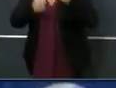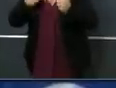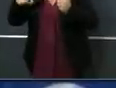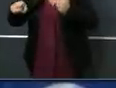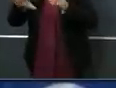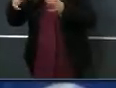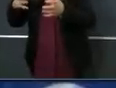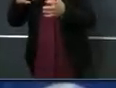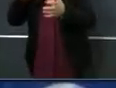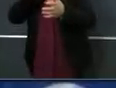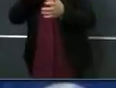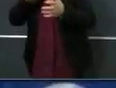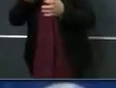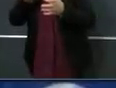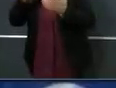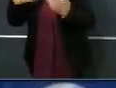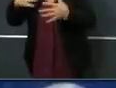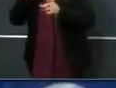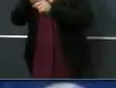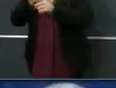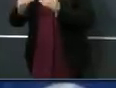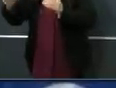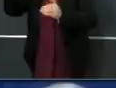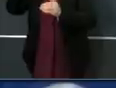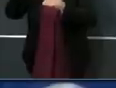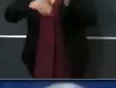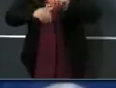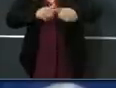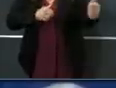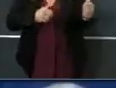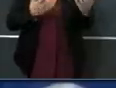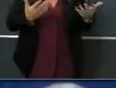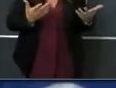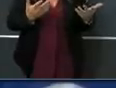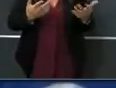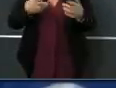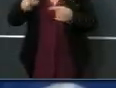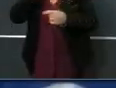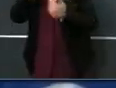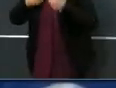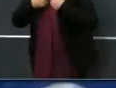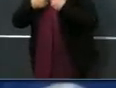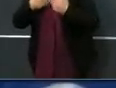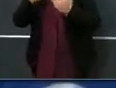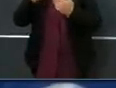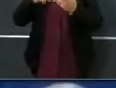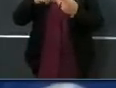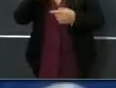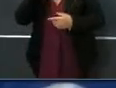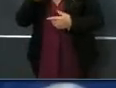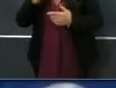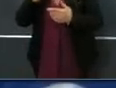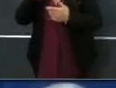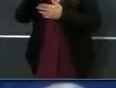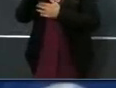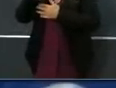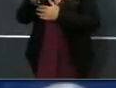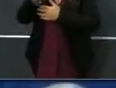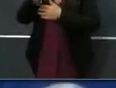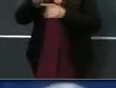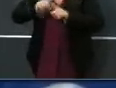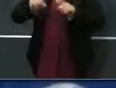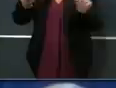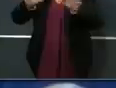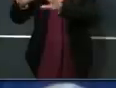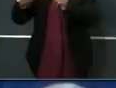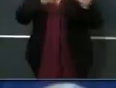different forms. Let me be specific about what I mean. There are racial and ethnic disparities, there are socioeconomic disparities,